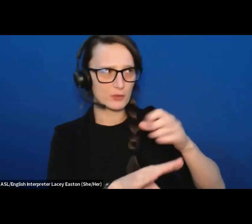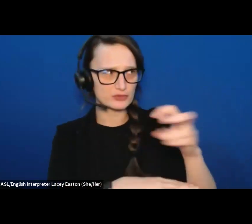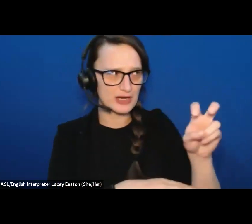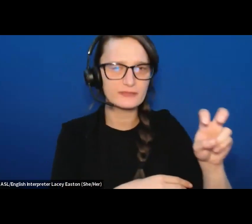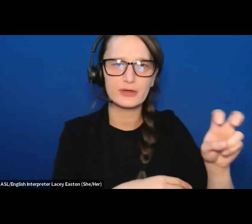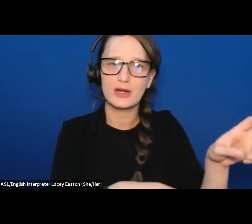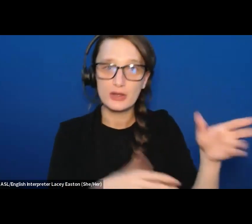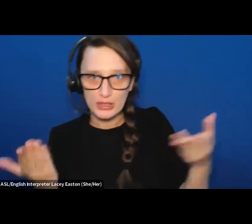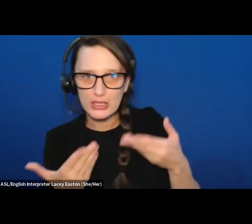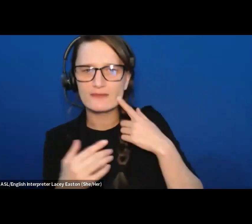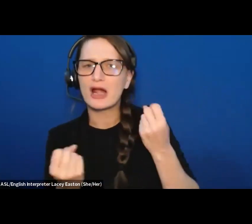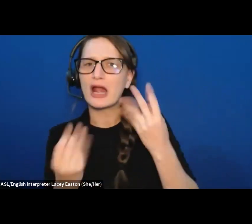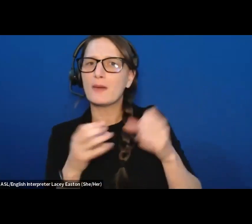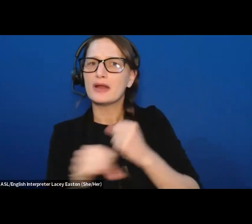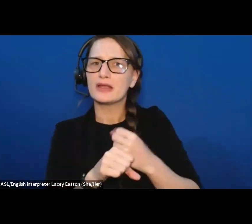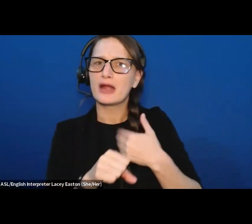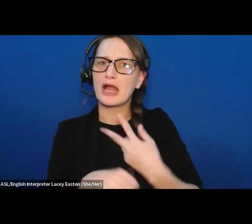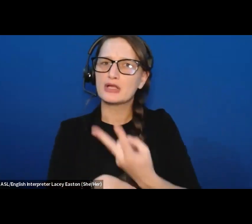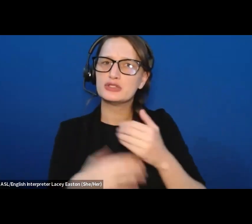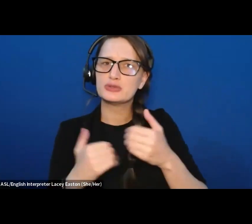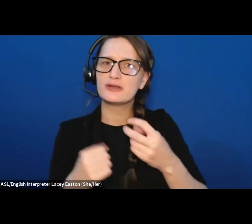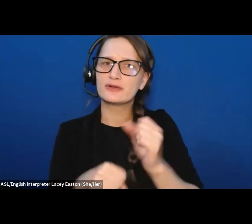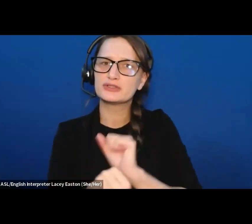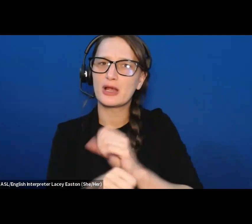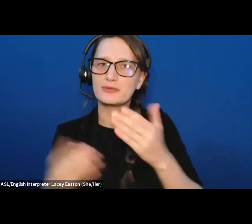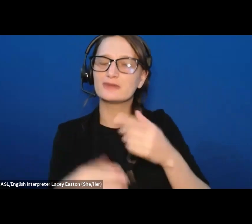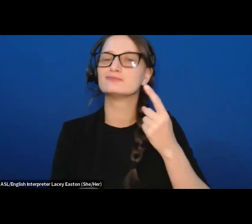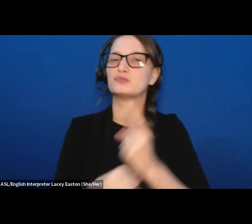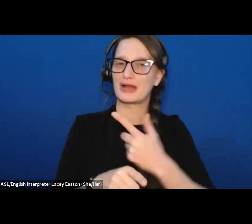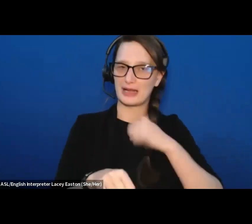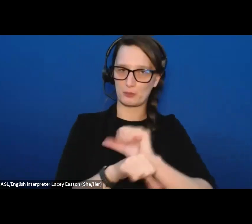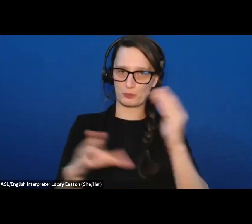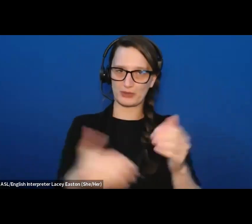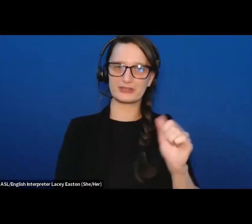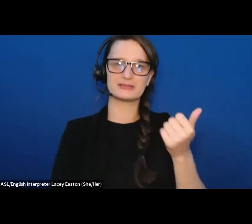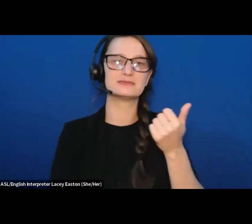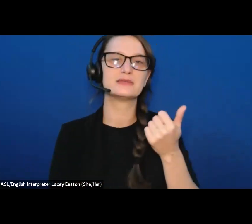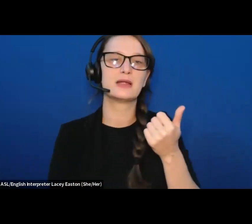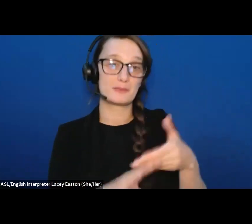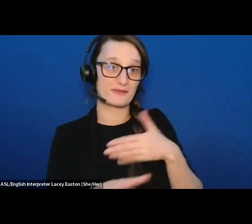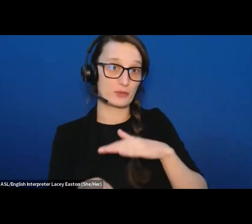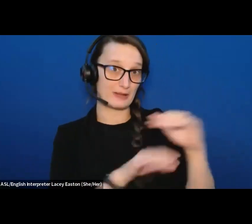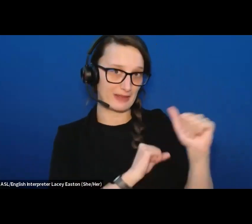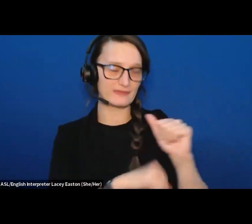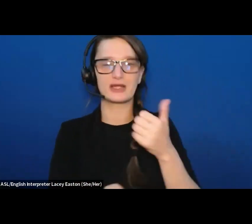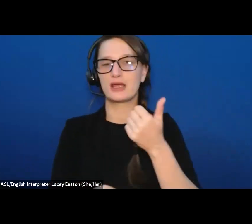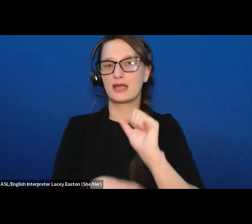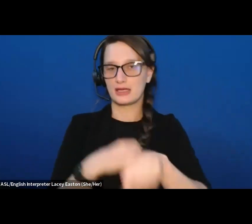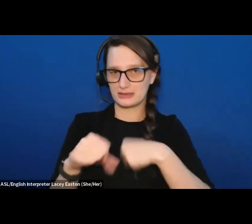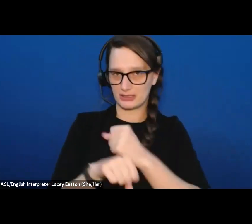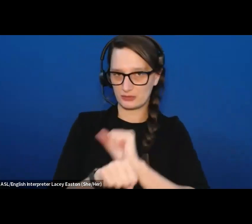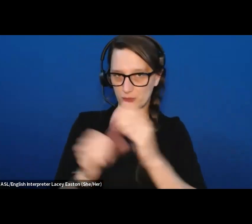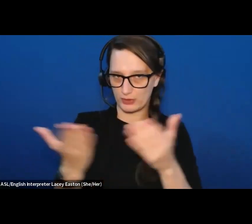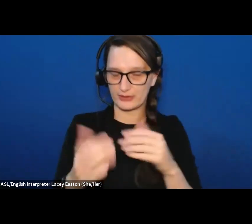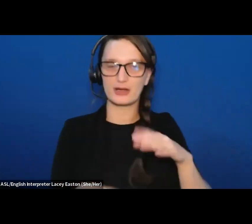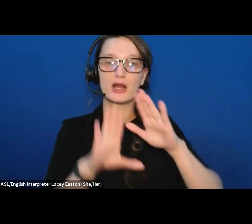with us too. Yes, I was here for 10 years prior to when I left. So I was children's service coordinator for the first